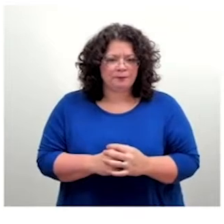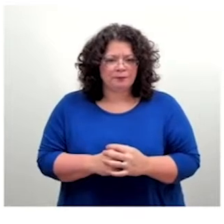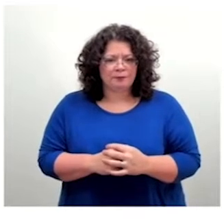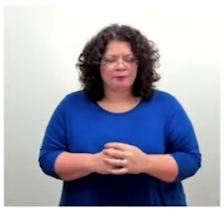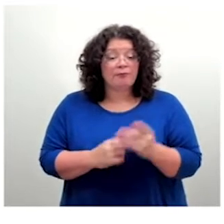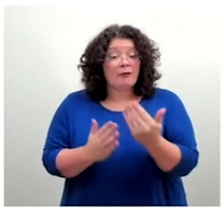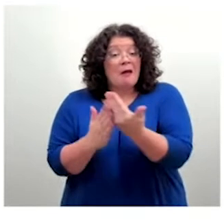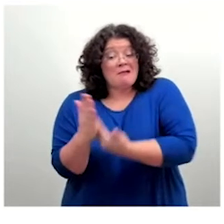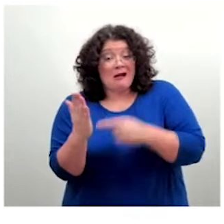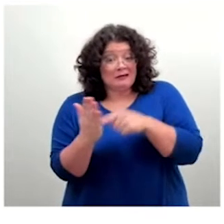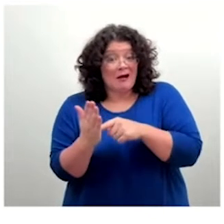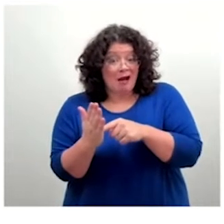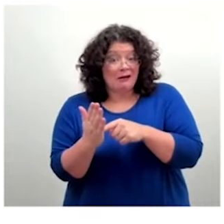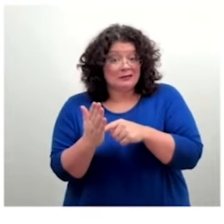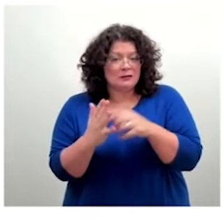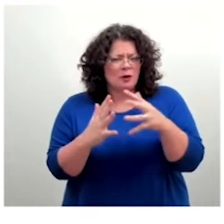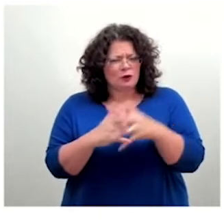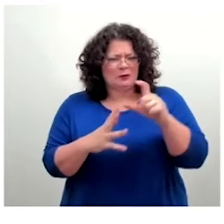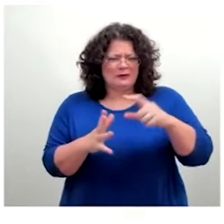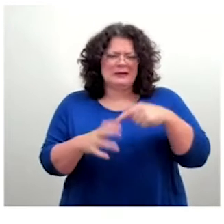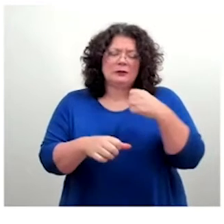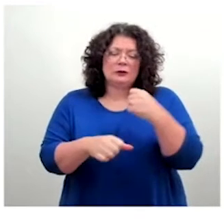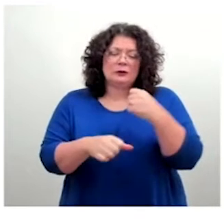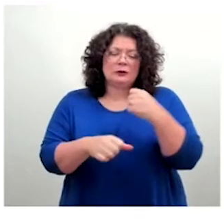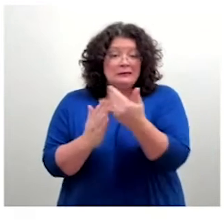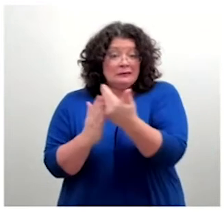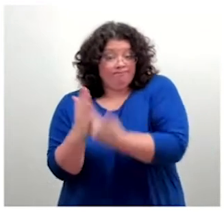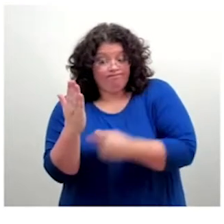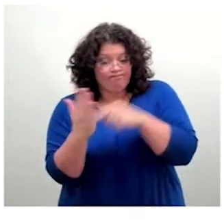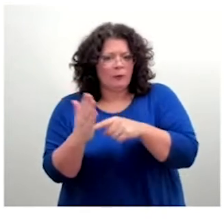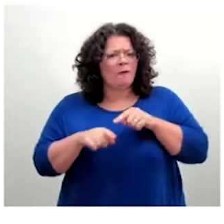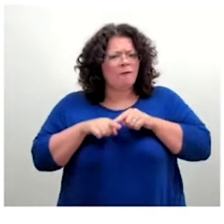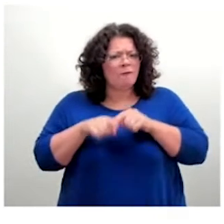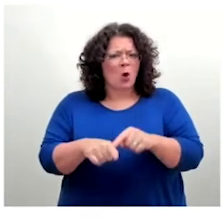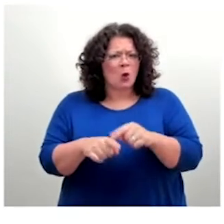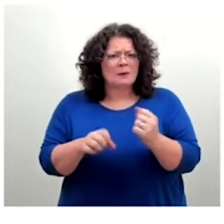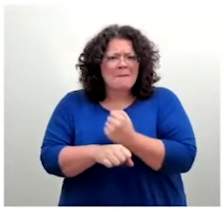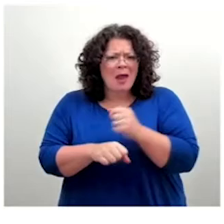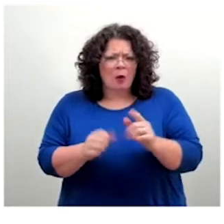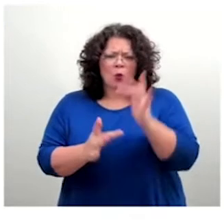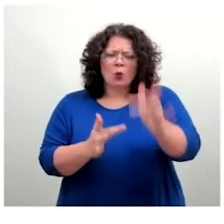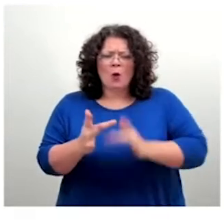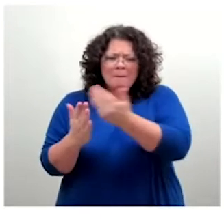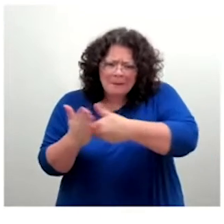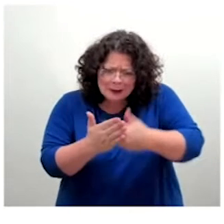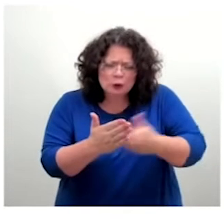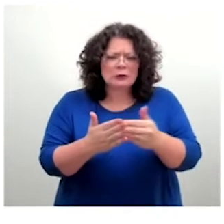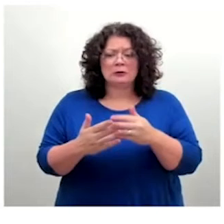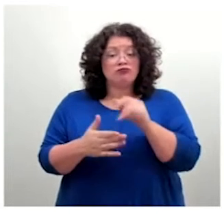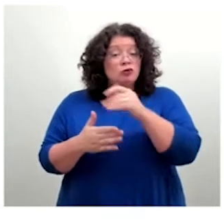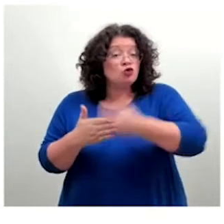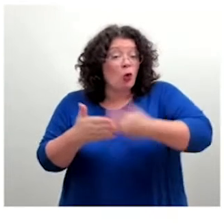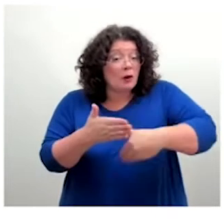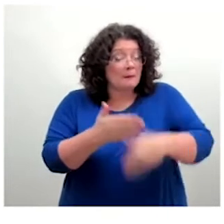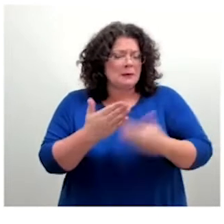covers the most basic web accessibility features. Level AA, which includes Level A, is for websites that tackle the